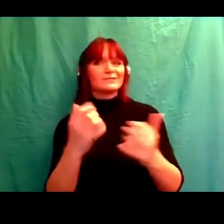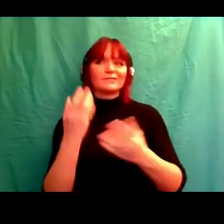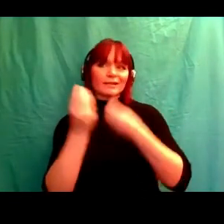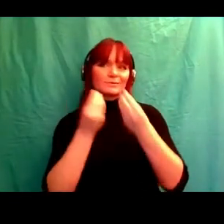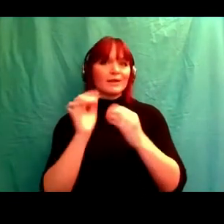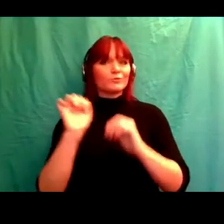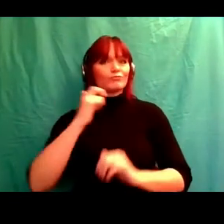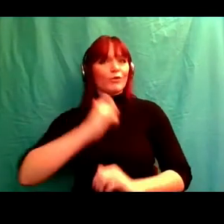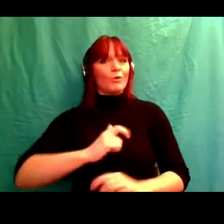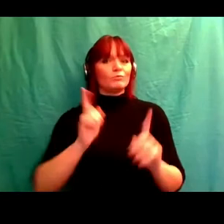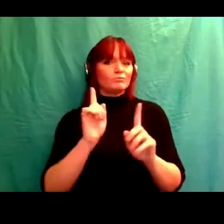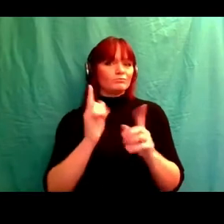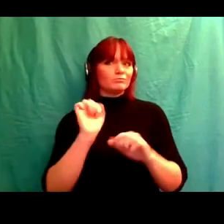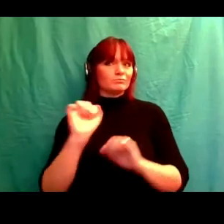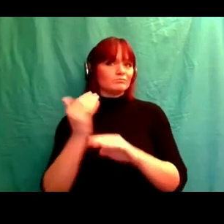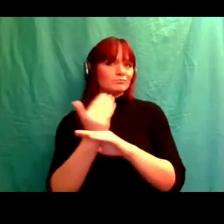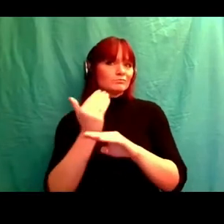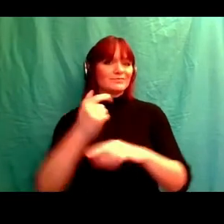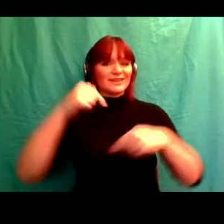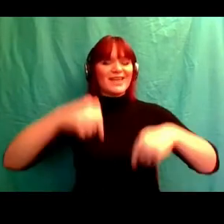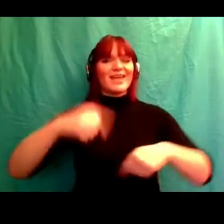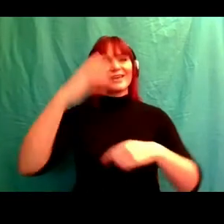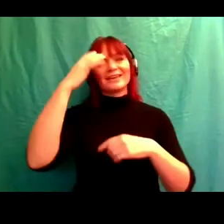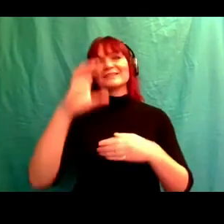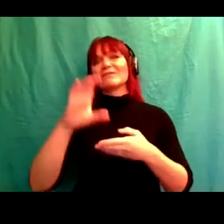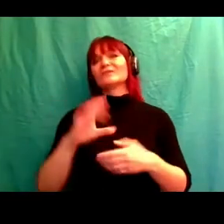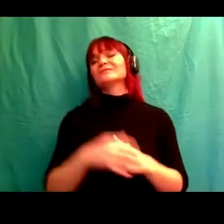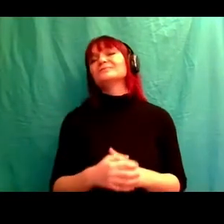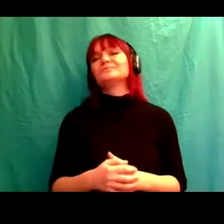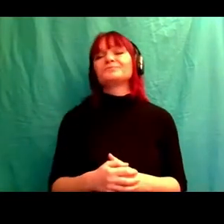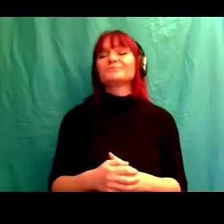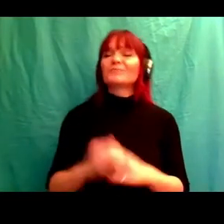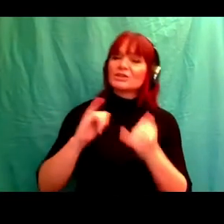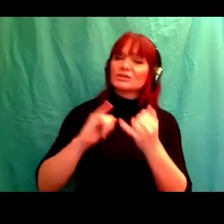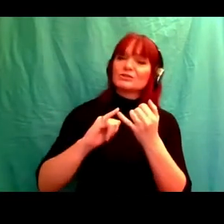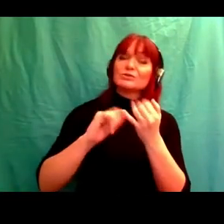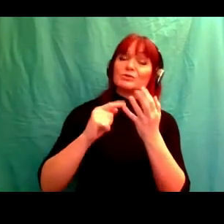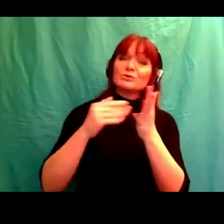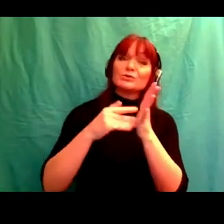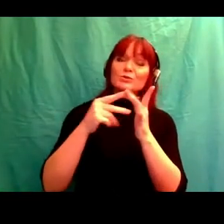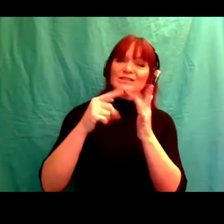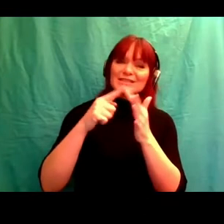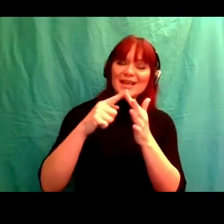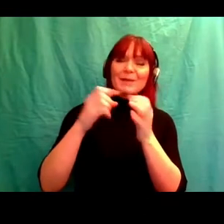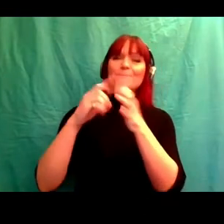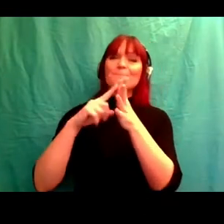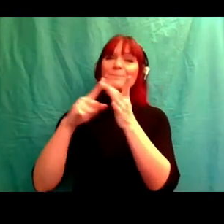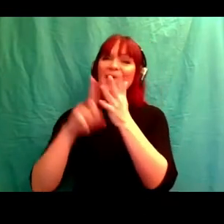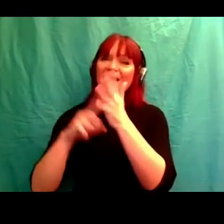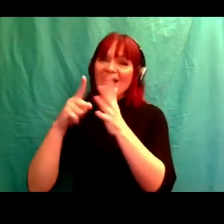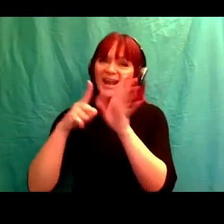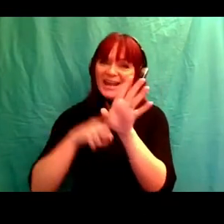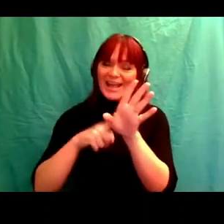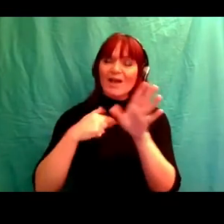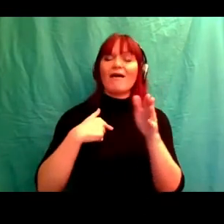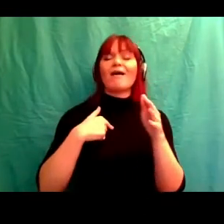here at the Fund. Susie, let's start with you. Hello everyone, my name is Susie Bailey. I'm the Director of Leadership and